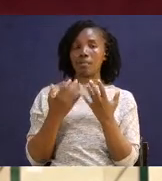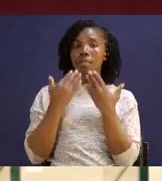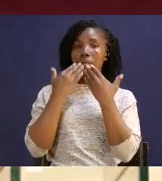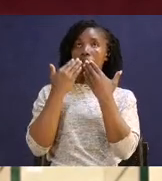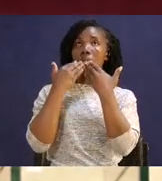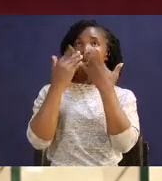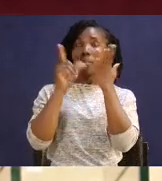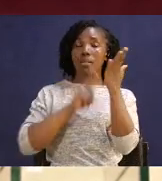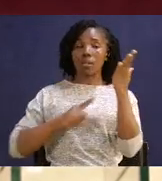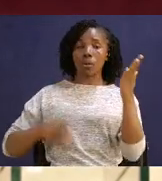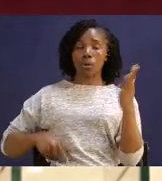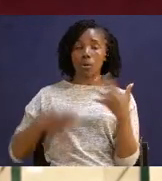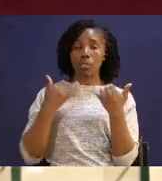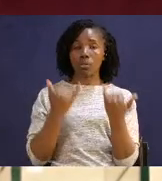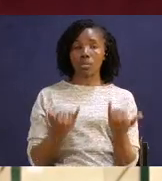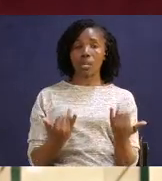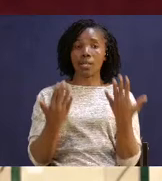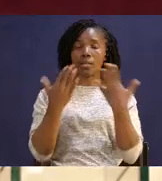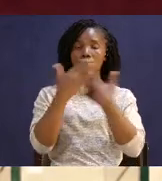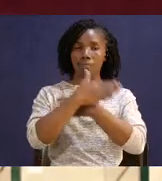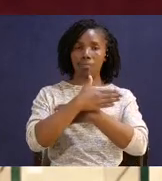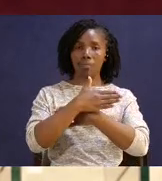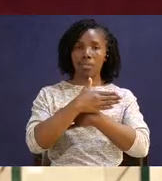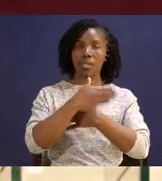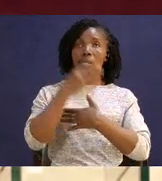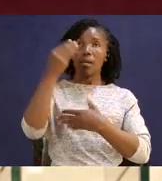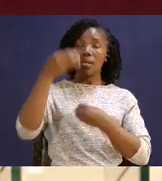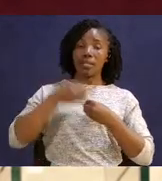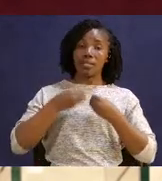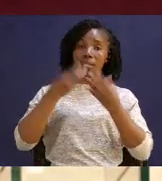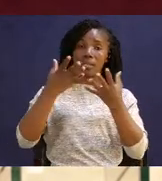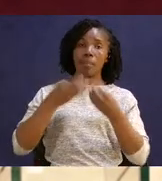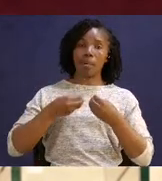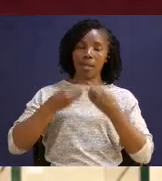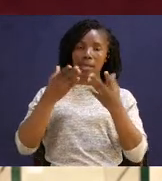you that tonight it is supplied to me